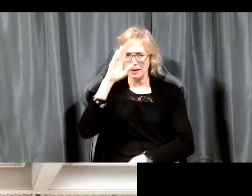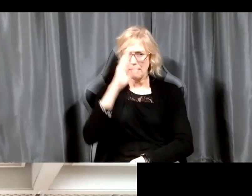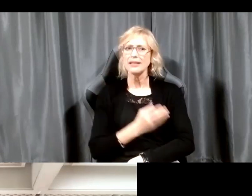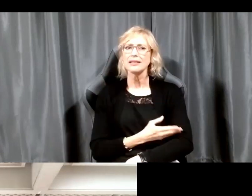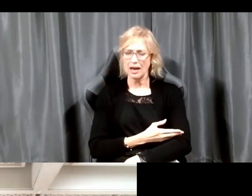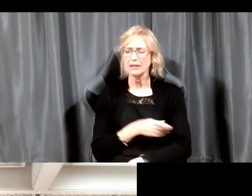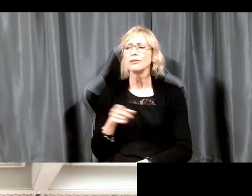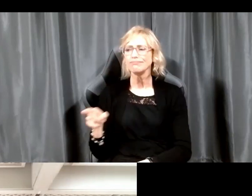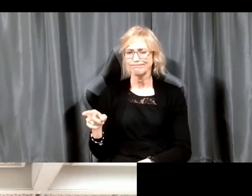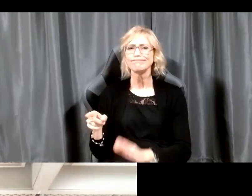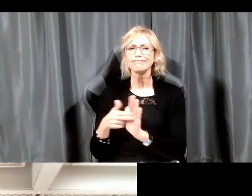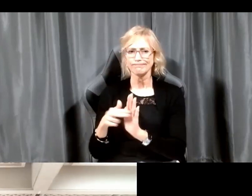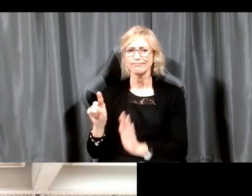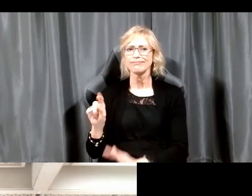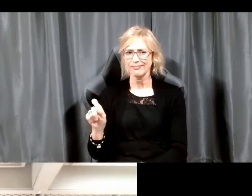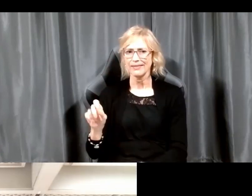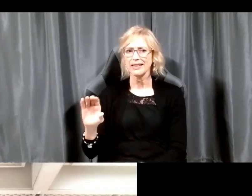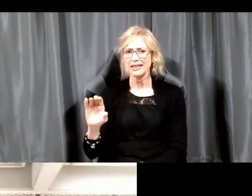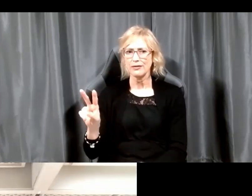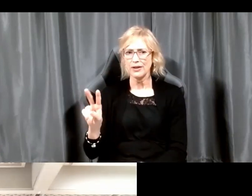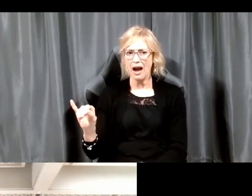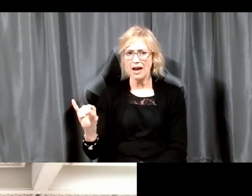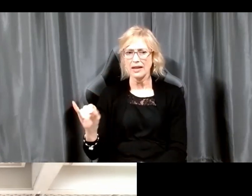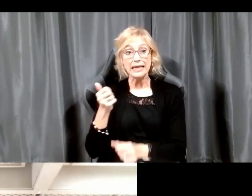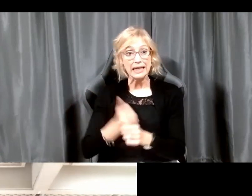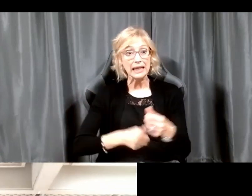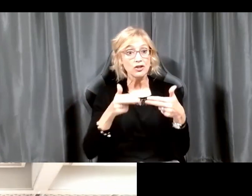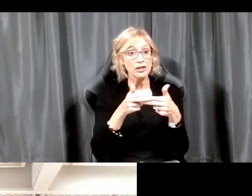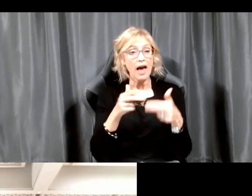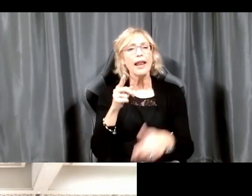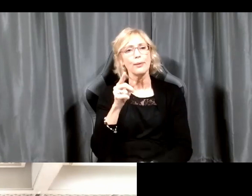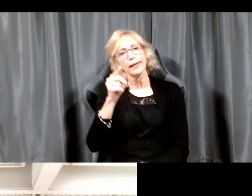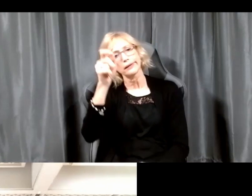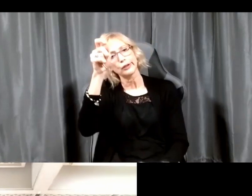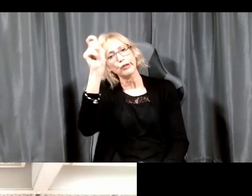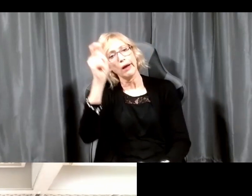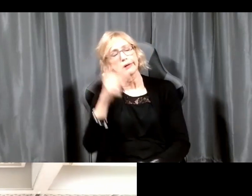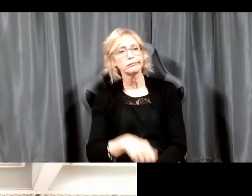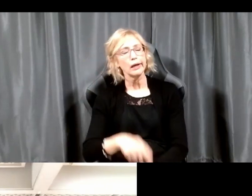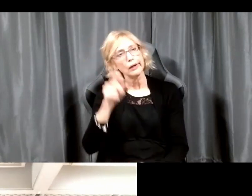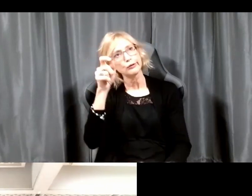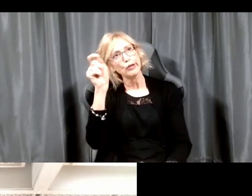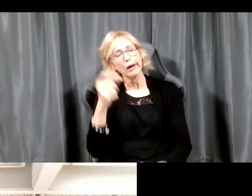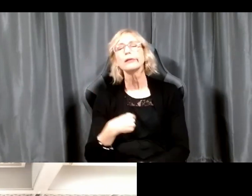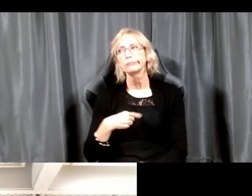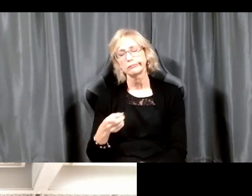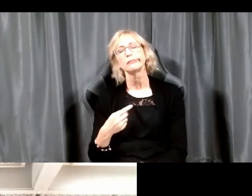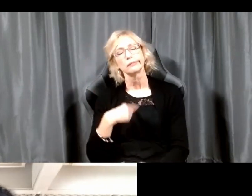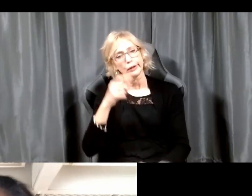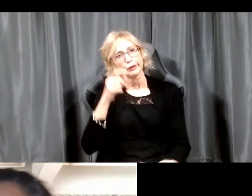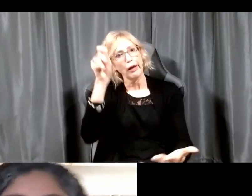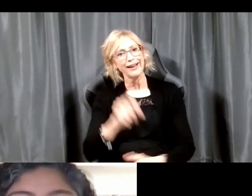for CVI, and it's like every slide I was like, check, check, you know.